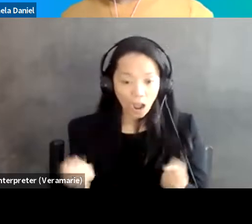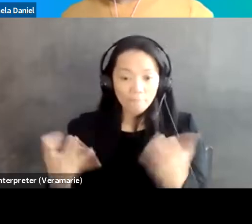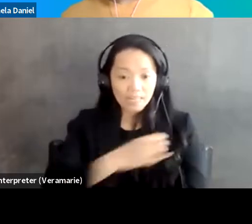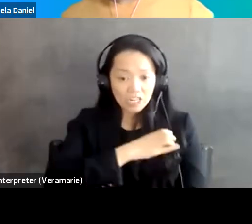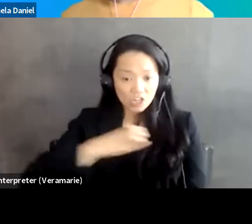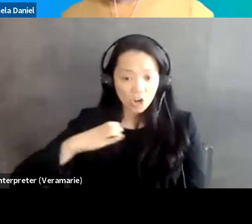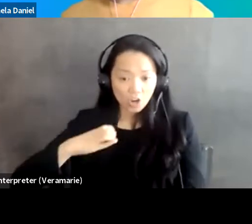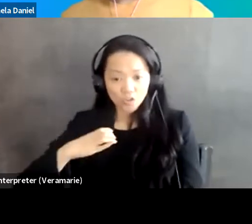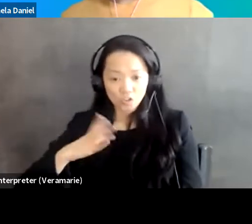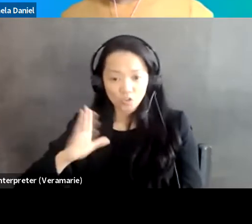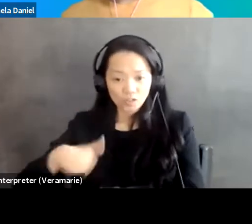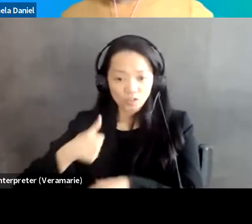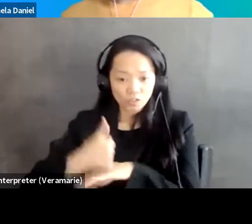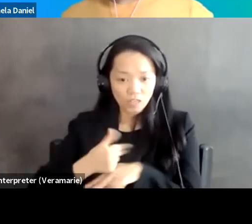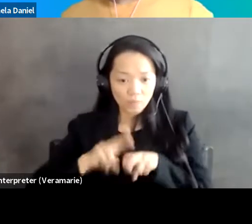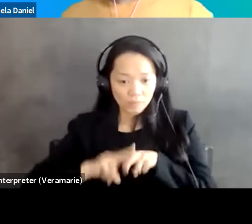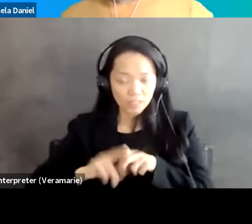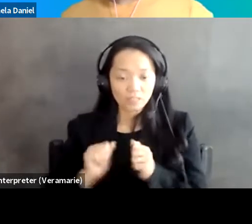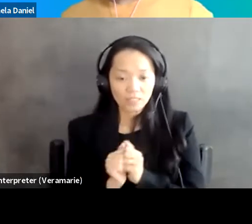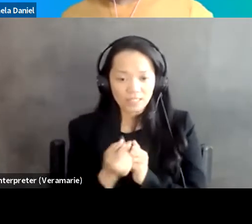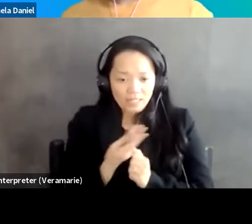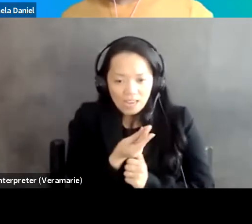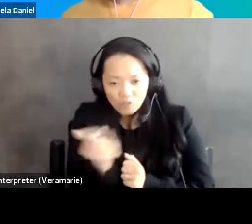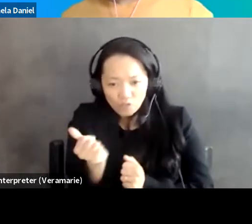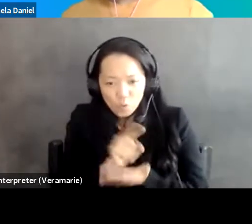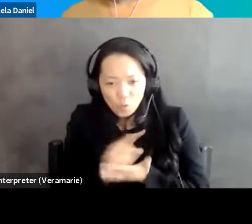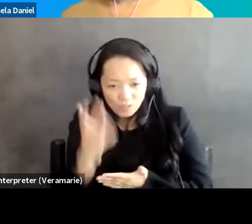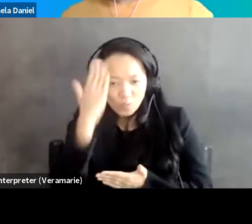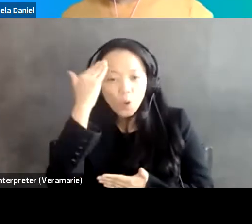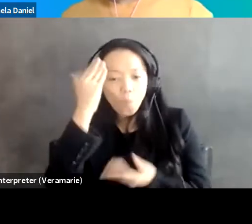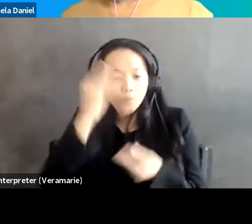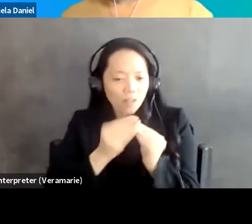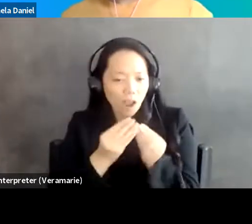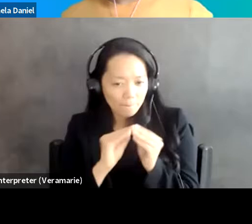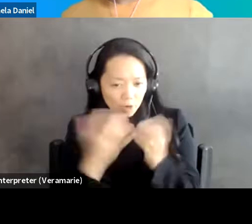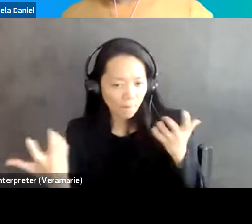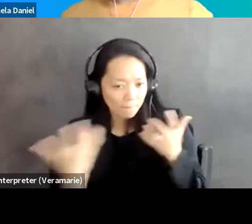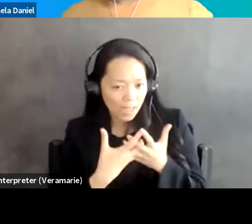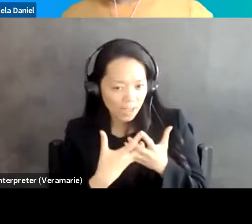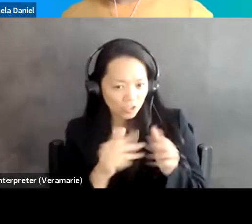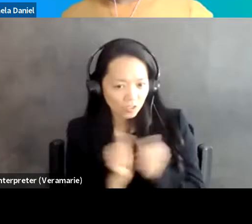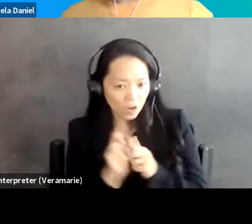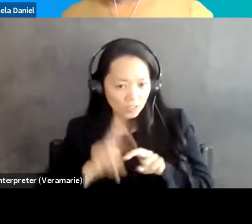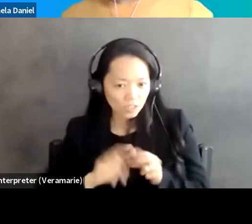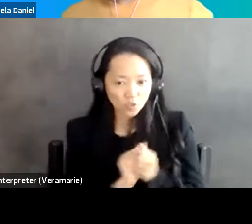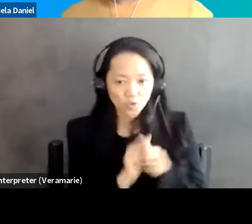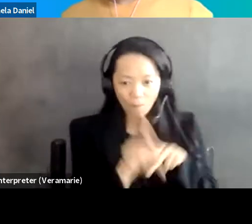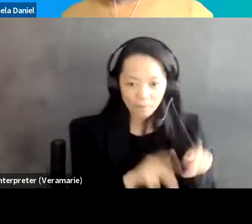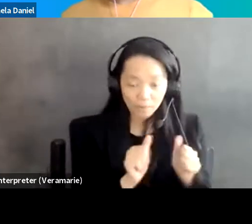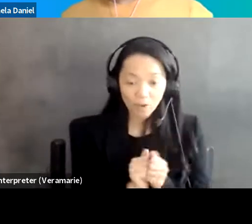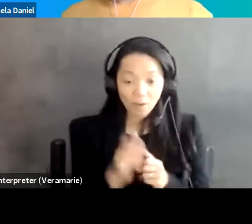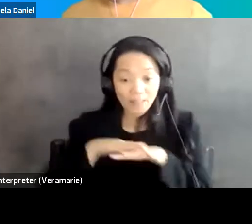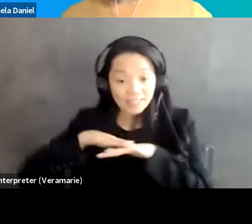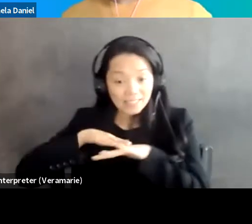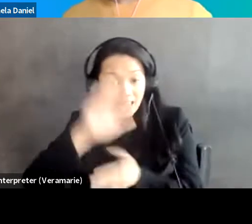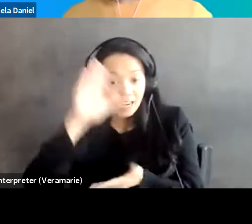will have in the next few weeks. But it will mean that Illinois is going to be sending less members,